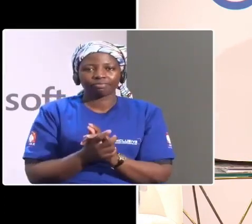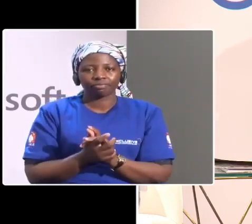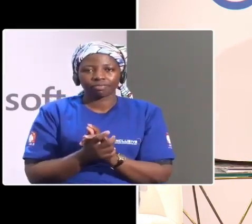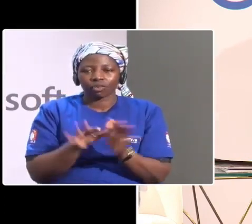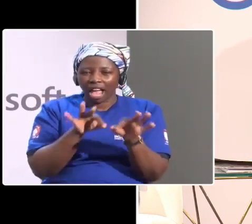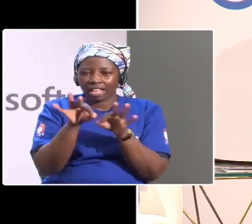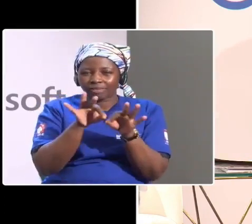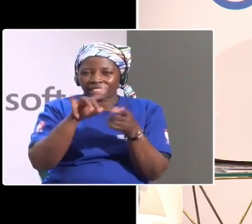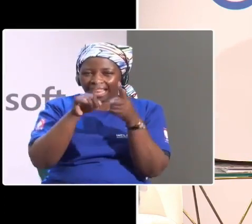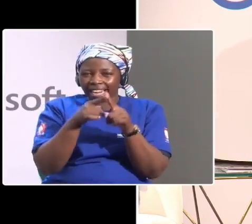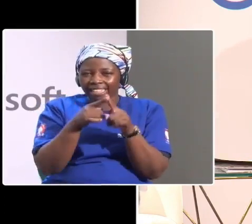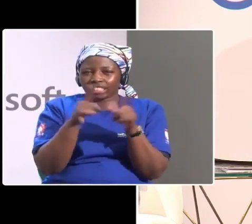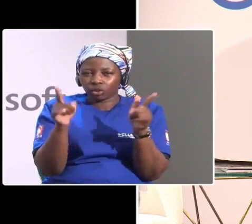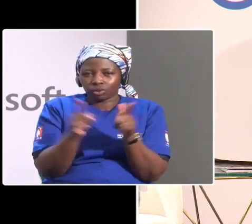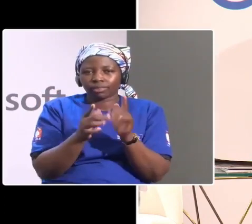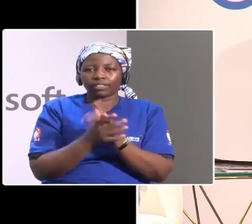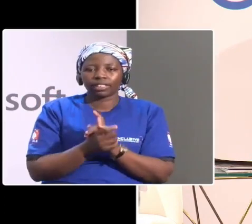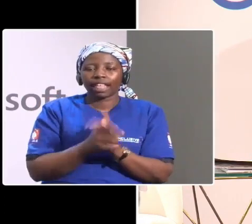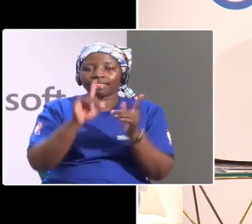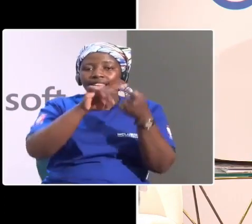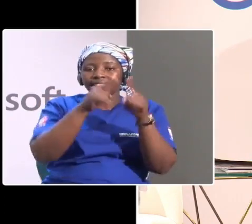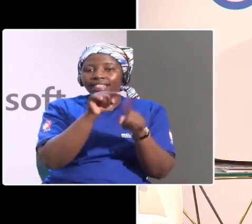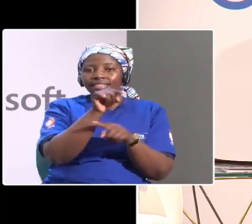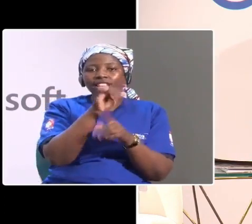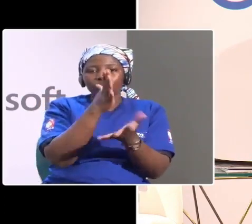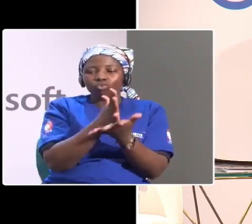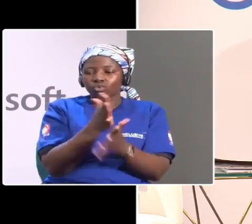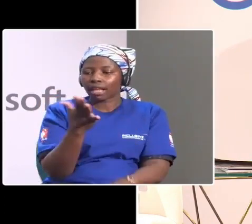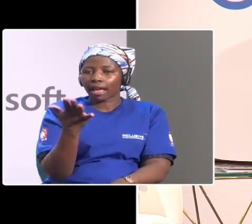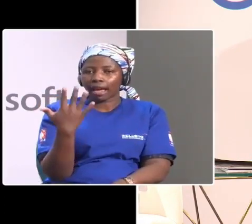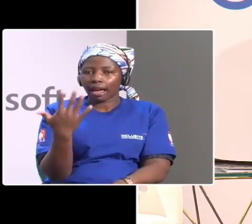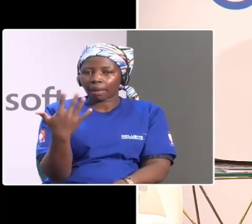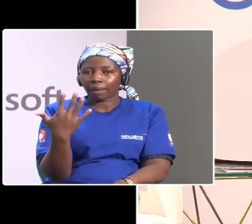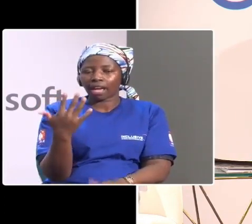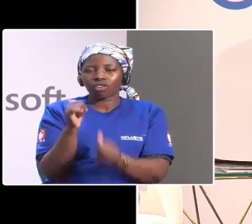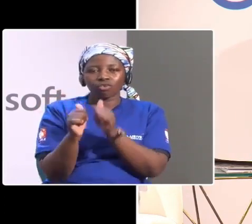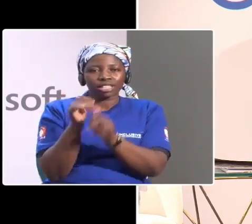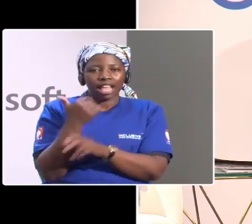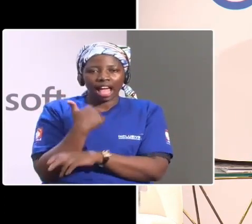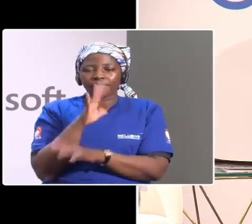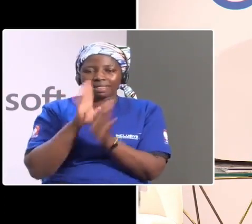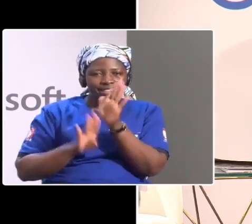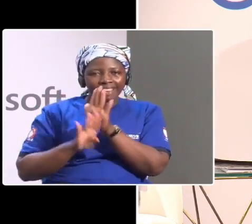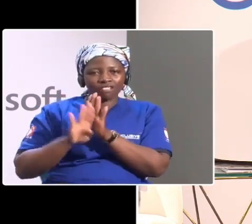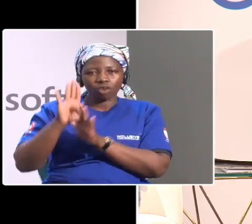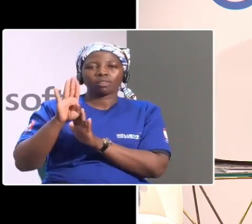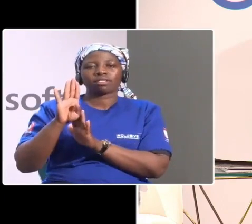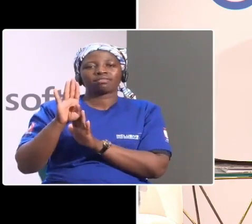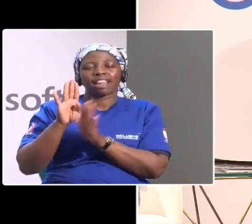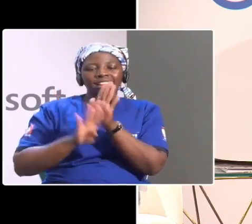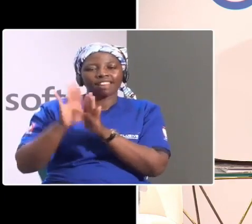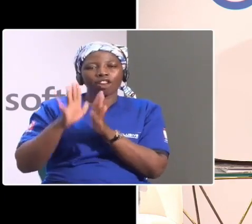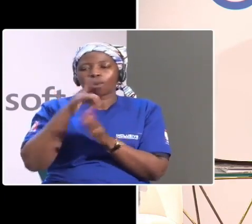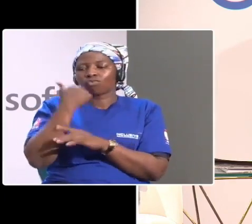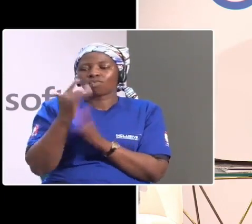a bit, a standard is actually a document that has been developed by experts and